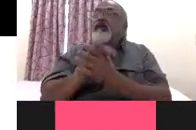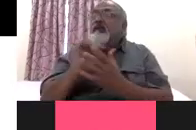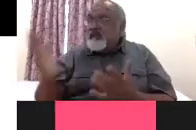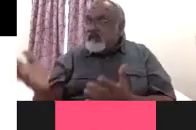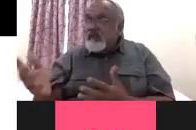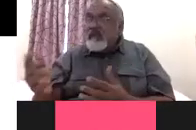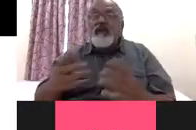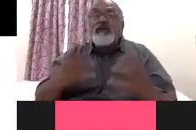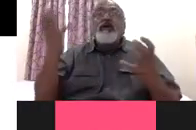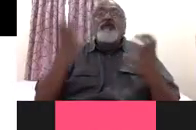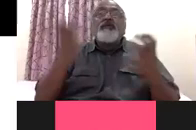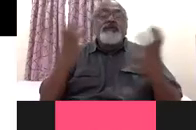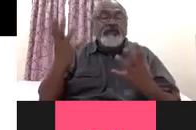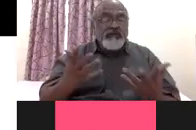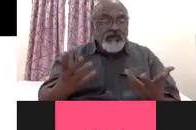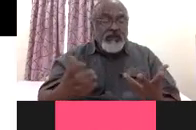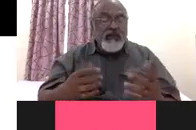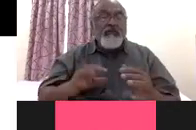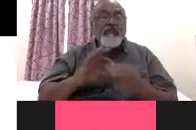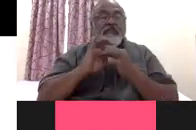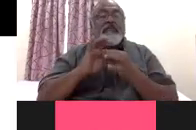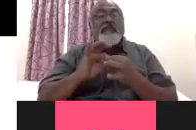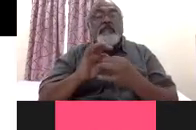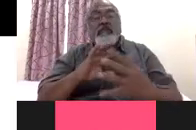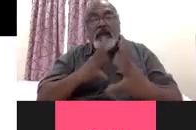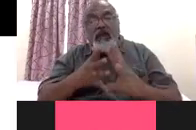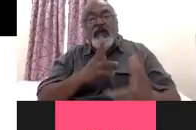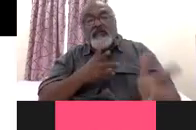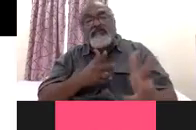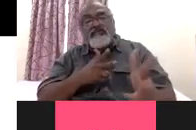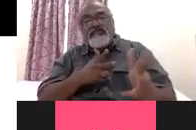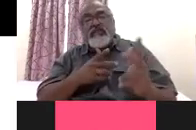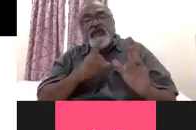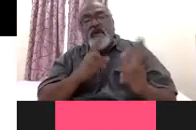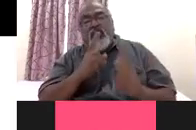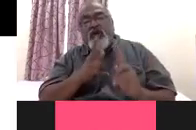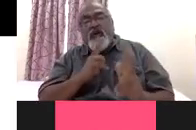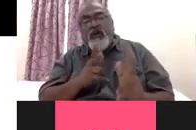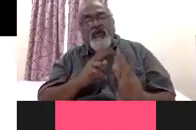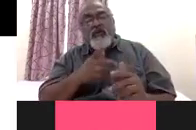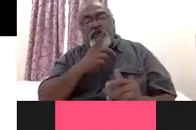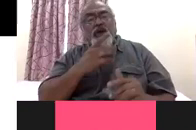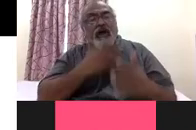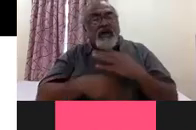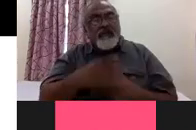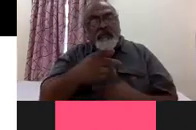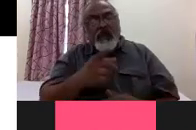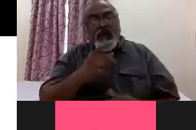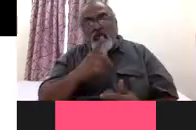aap rapport banaiye aur try to interact and learn more about the actual